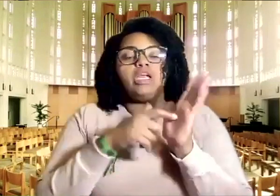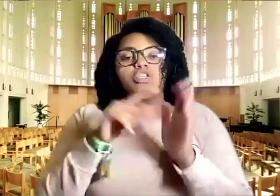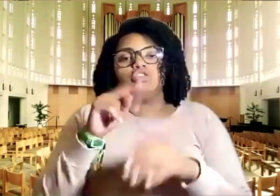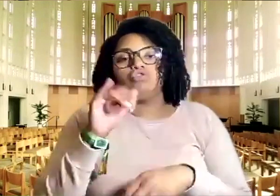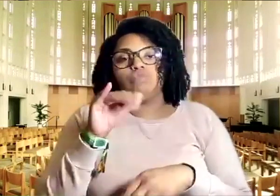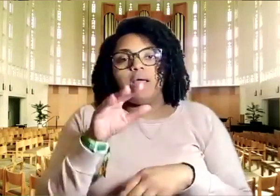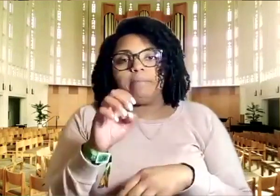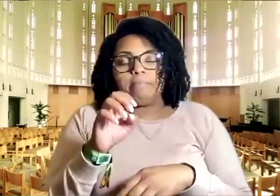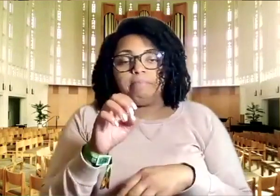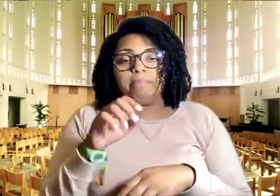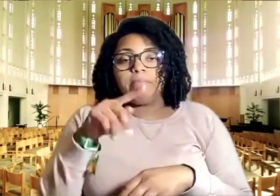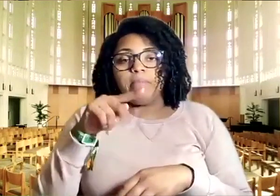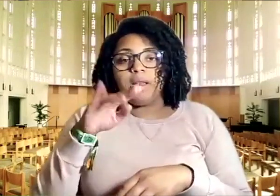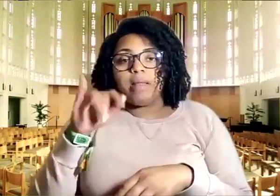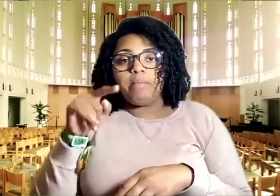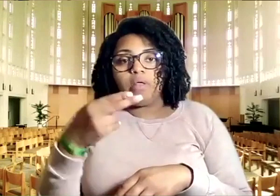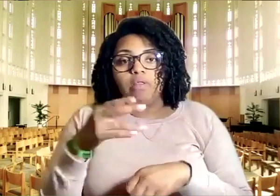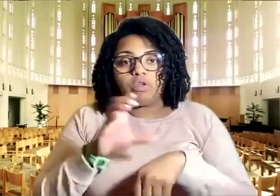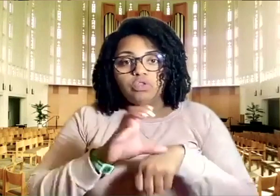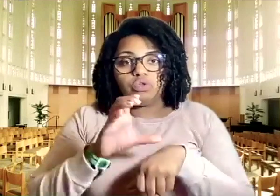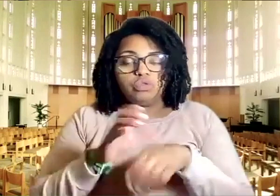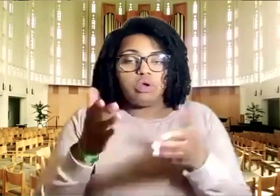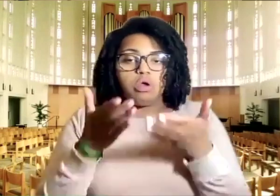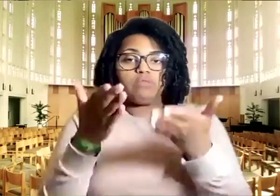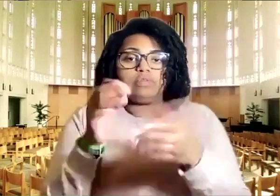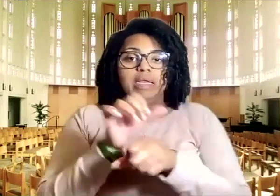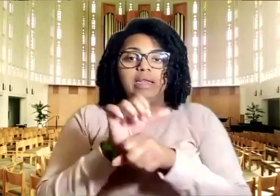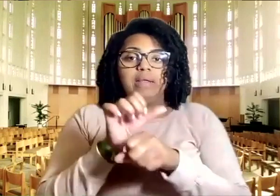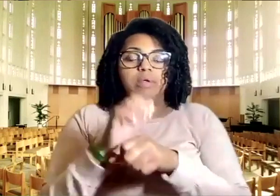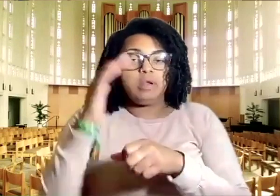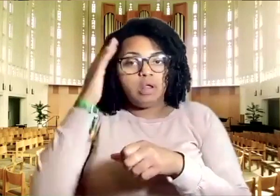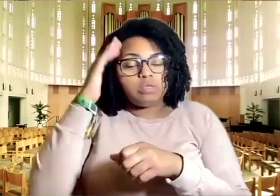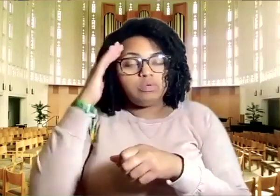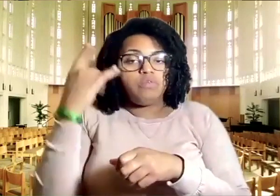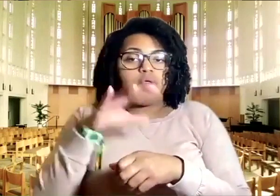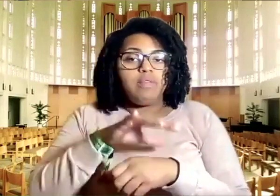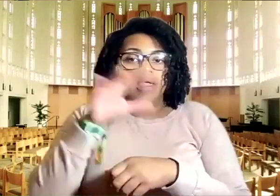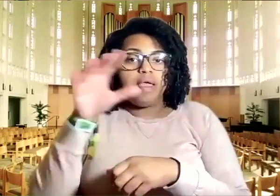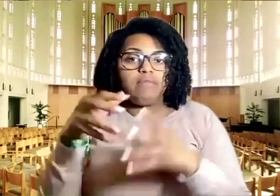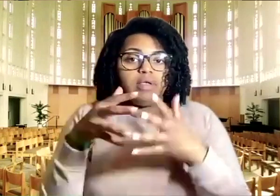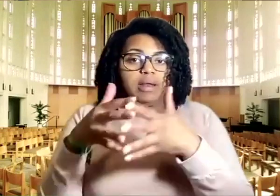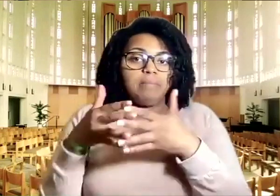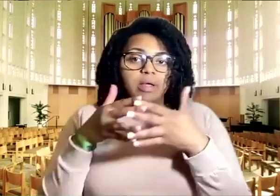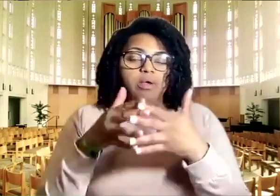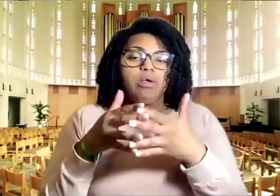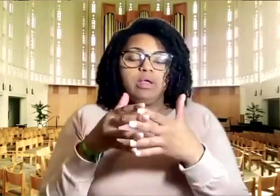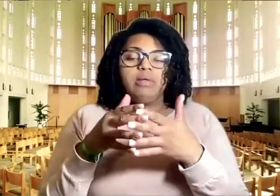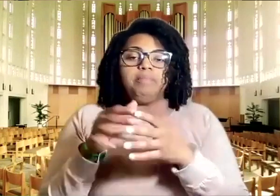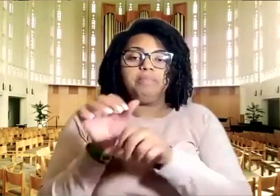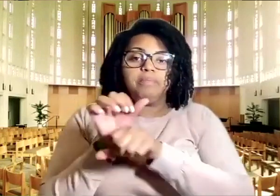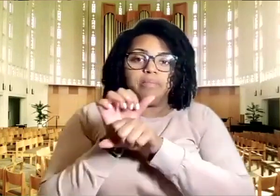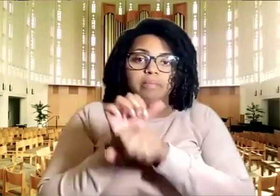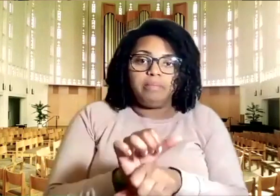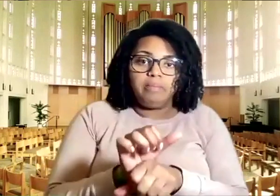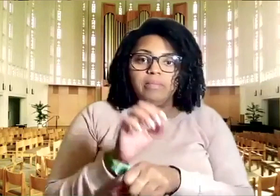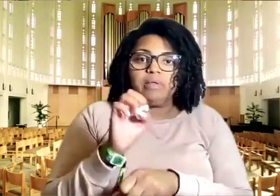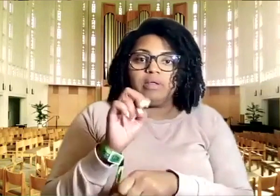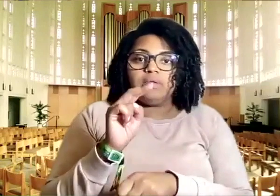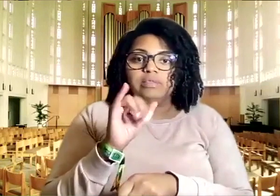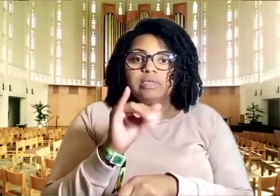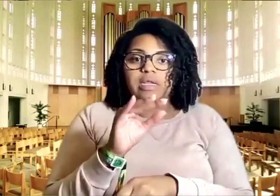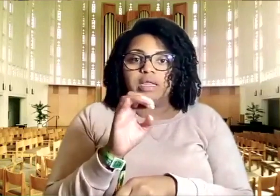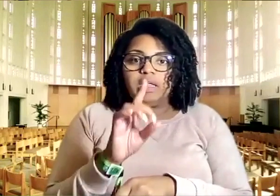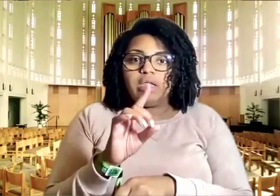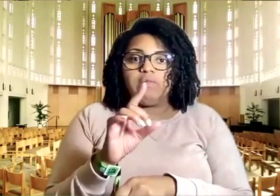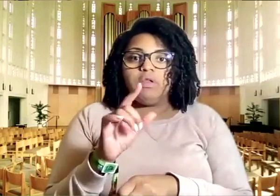Plymouth Church also offers a labor acknowledgement for the African American enslaved upon whose backs this